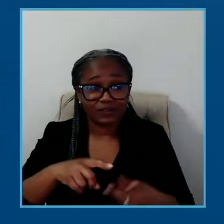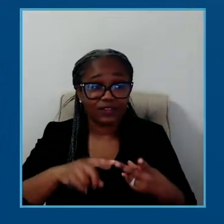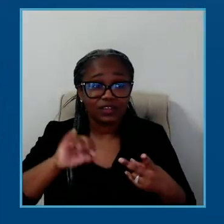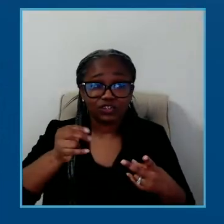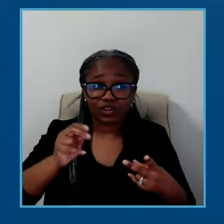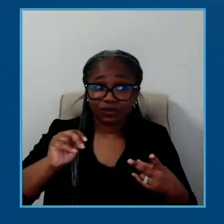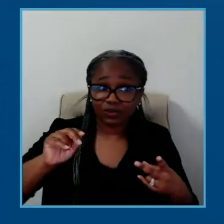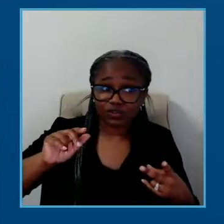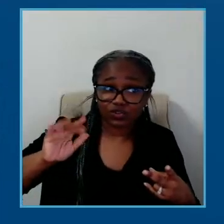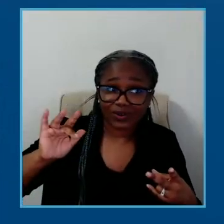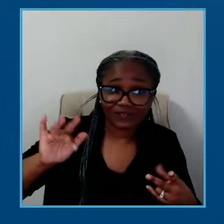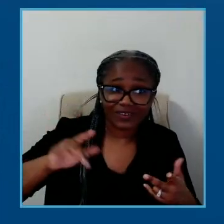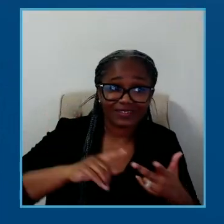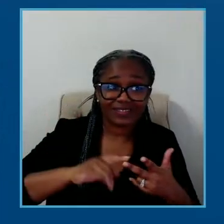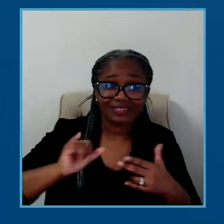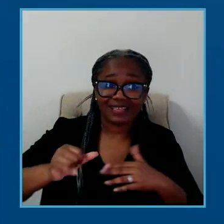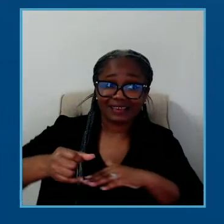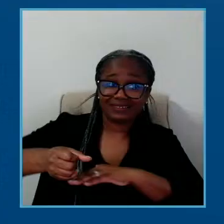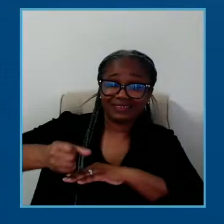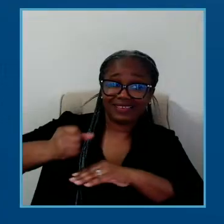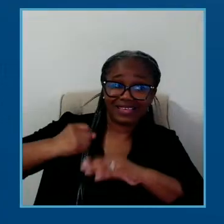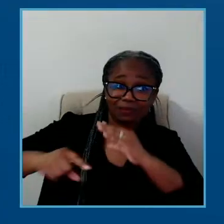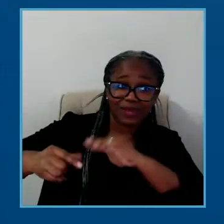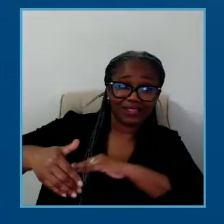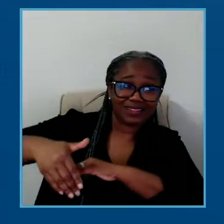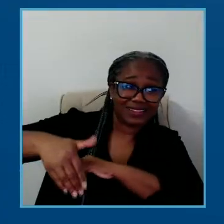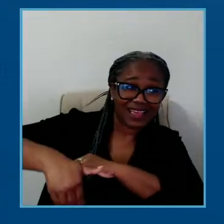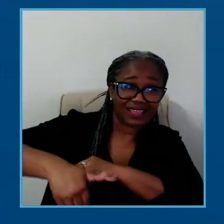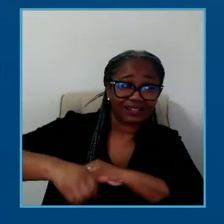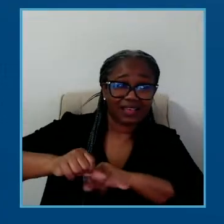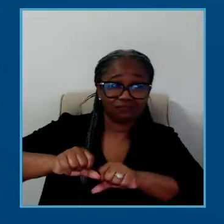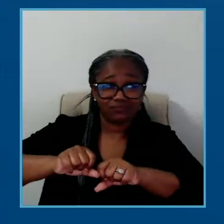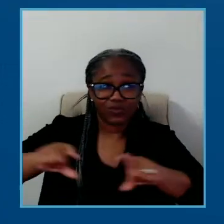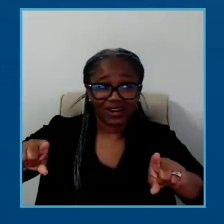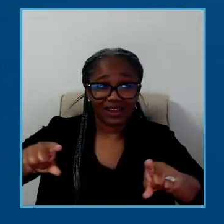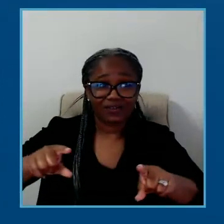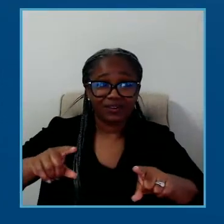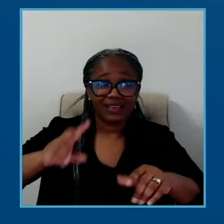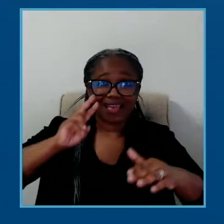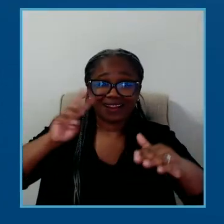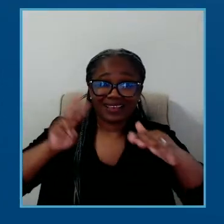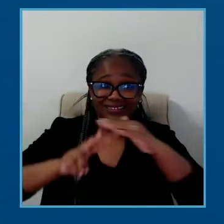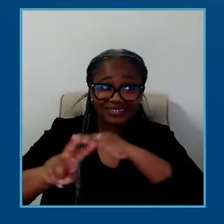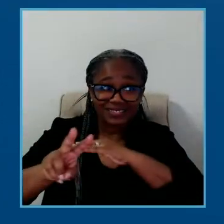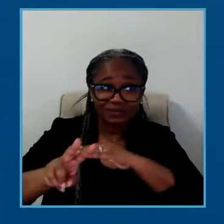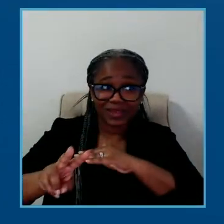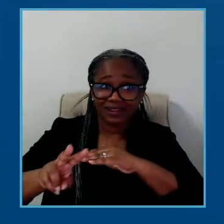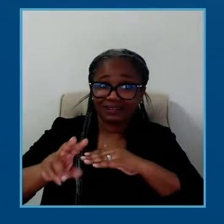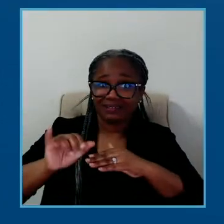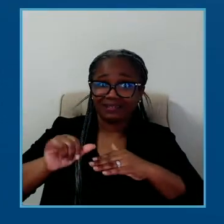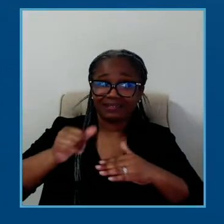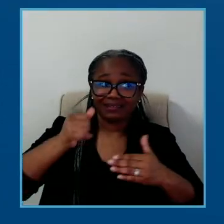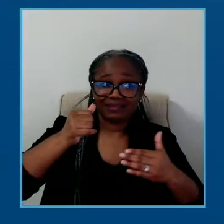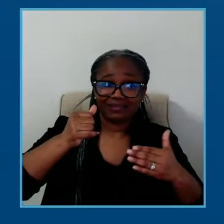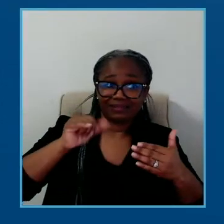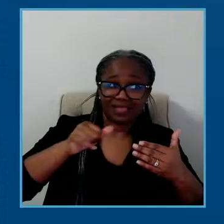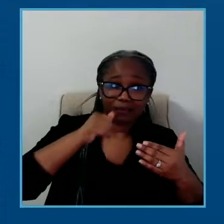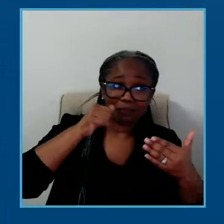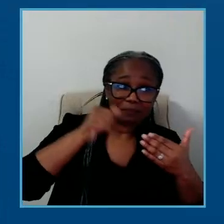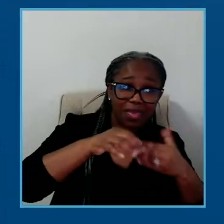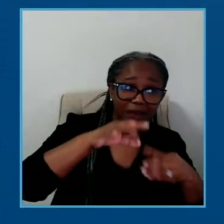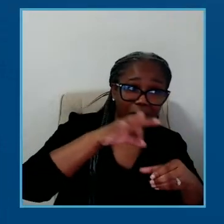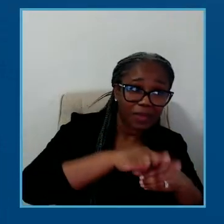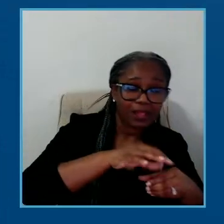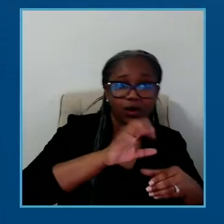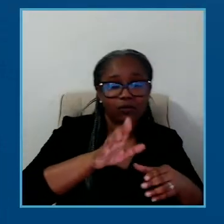gender ballot combined. And so understandably, whoever put that together got confused and failed to, they decided we're